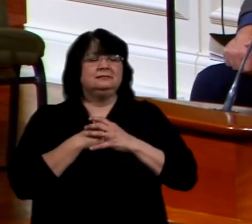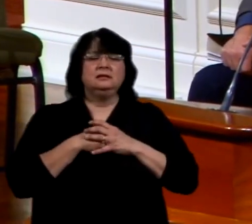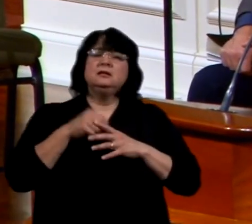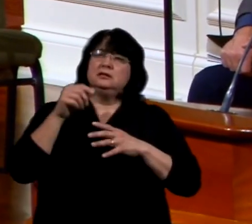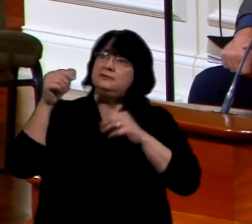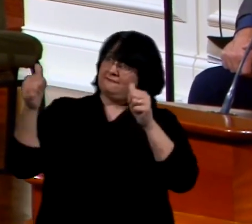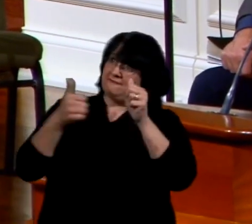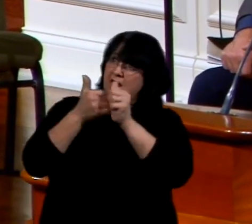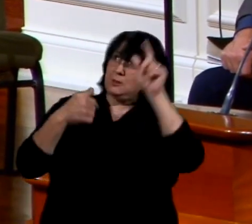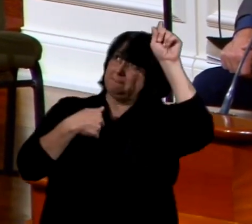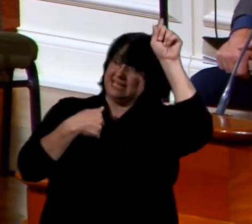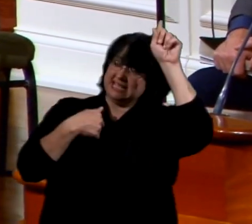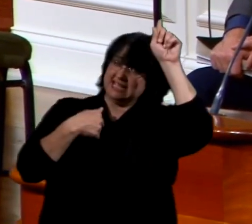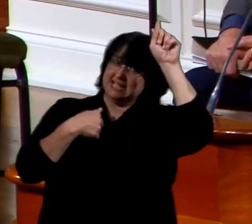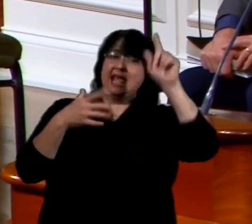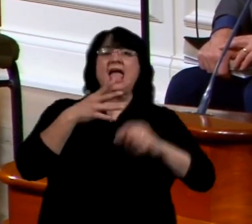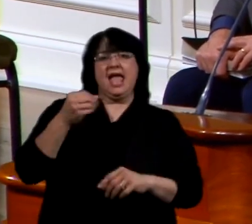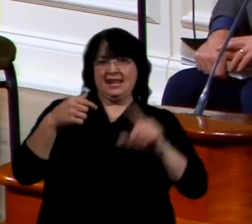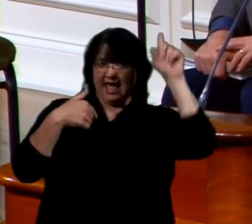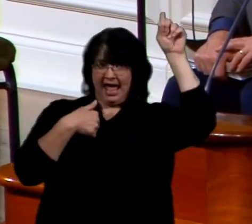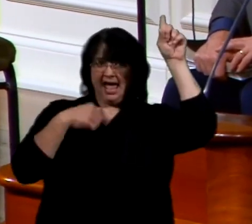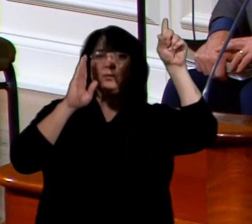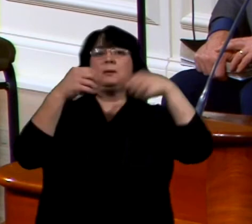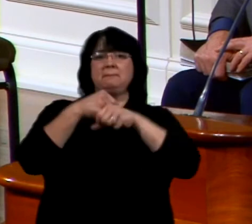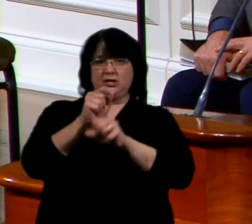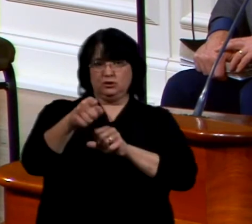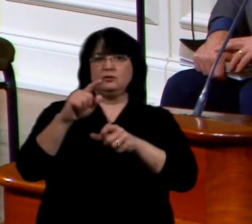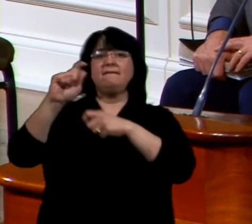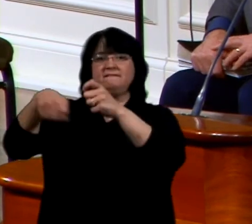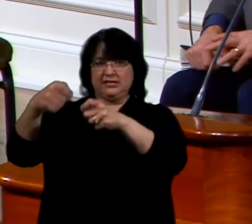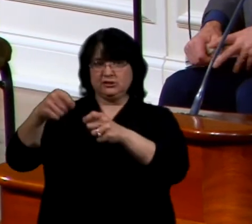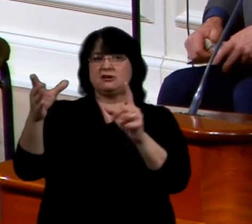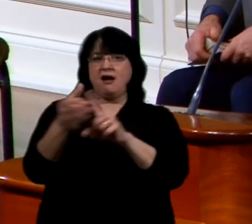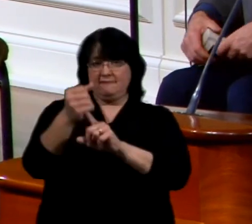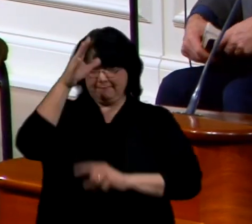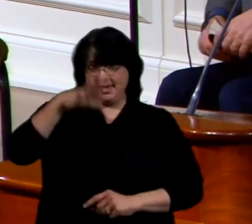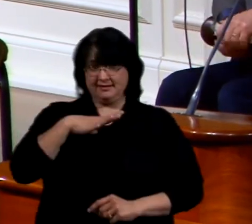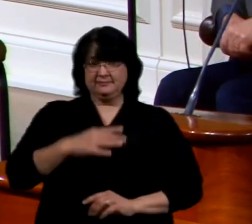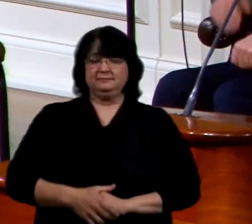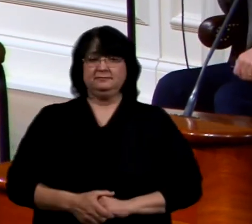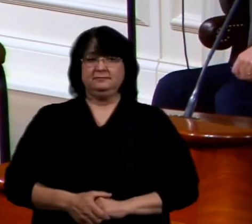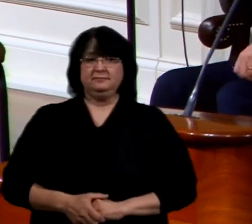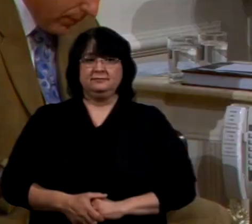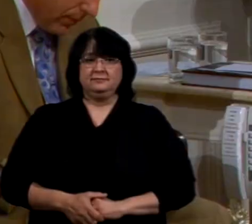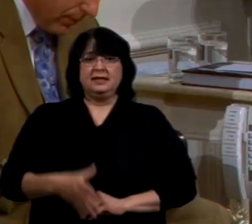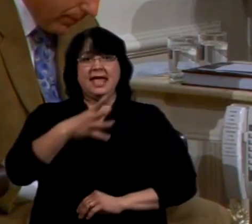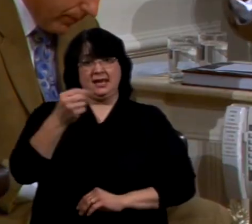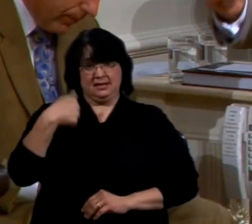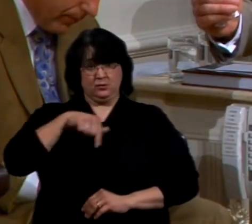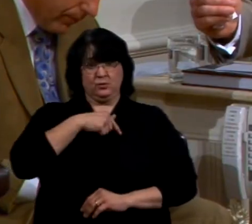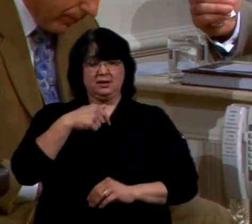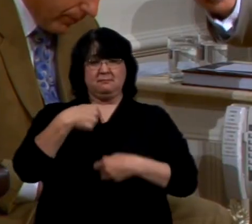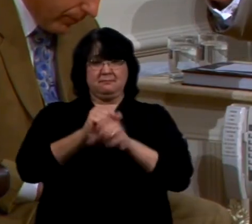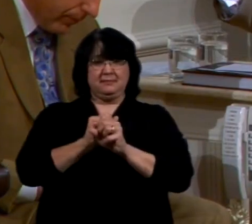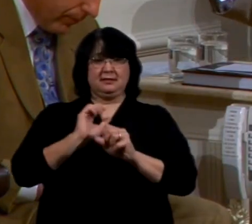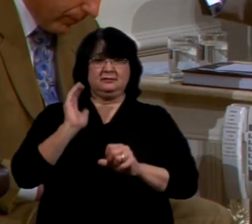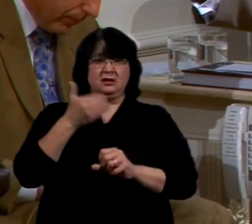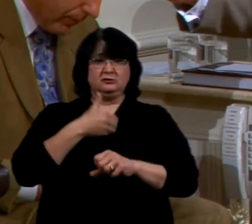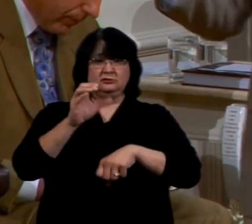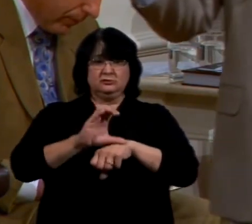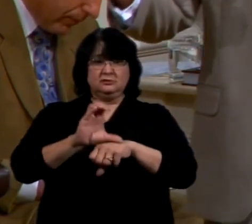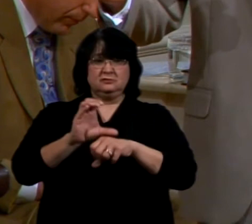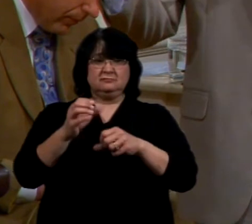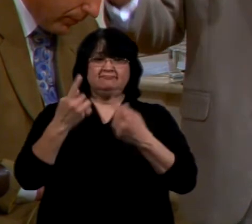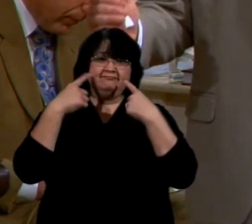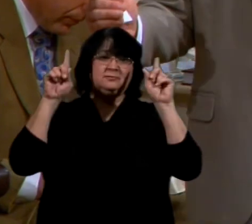Follow me, and I will make you fishers of men. If we're going to turn our churches around in 2021 with COVID, I'm going to tell you what's going to